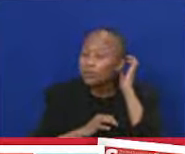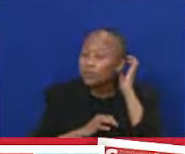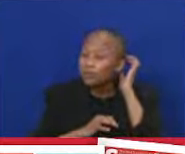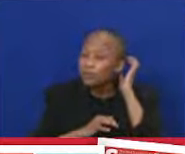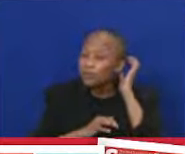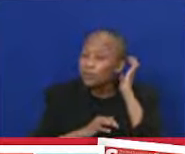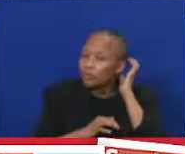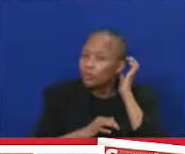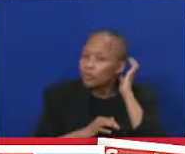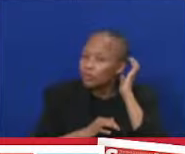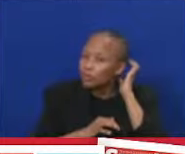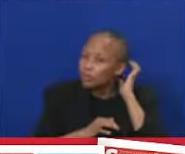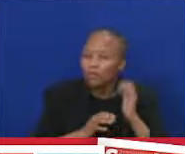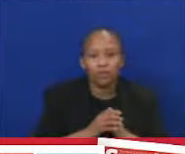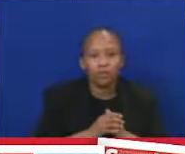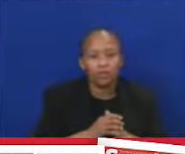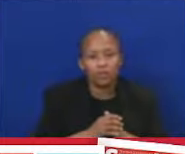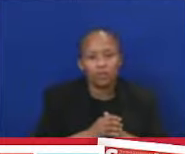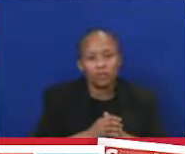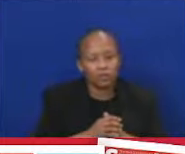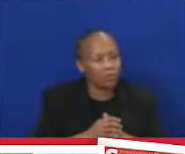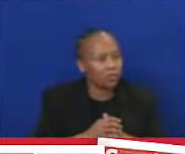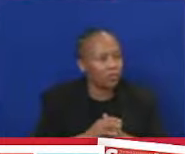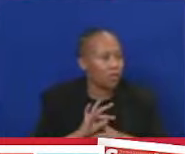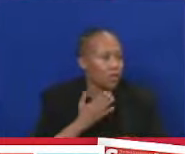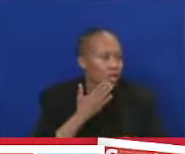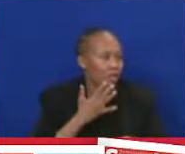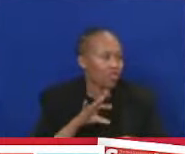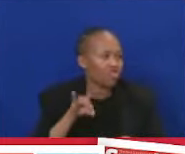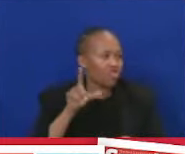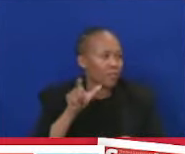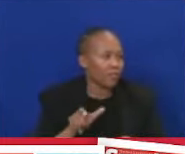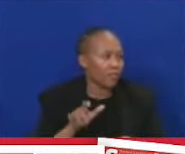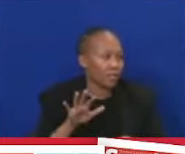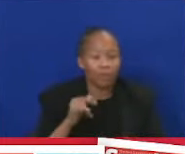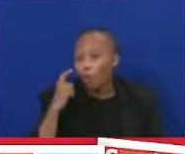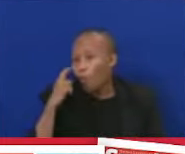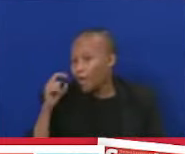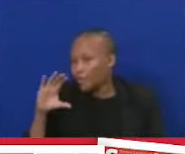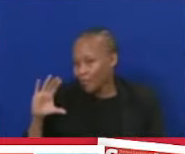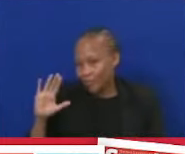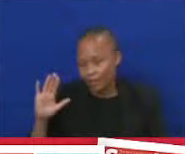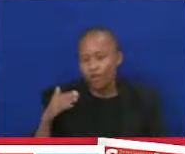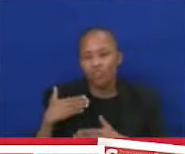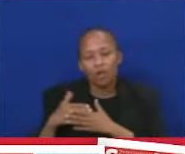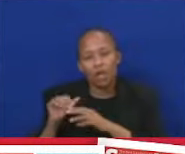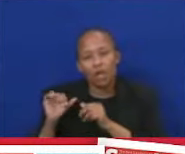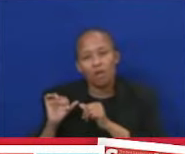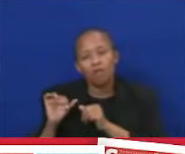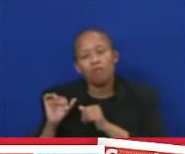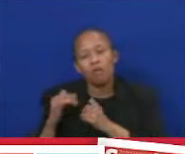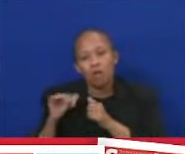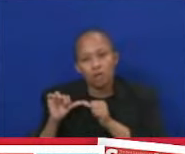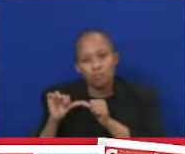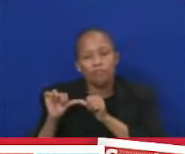Commissioners. Thank you, Chairperson. Witness C, you can then pick it up from paragraph